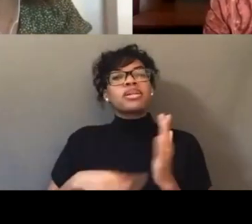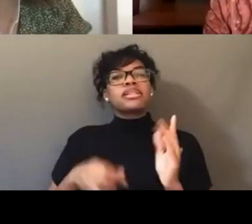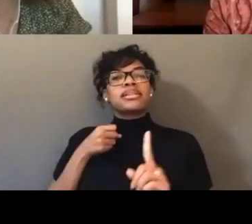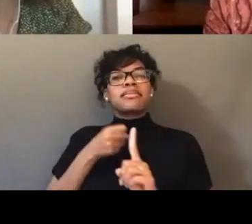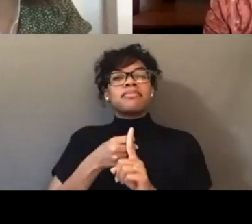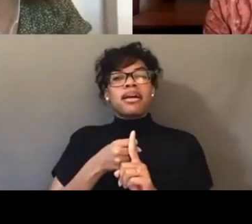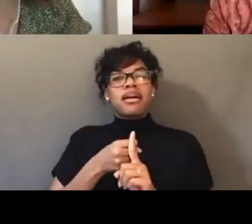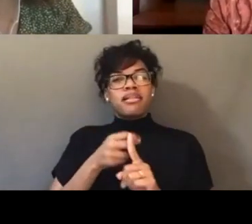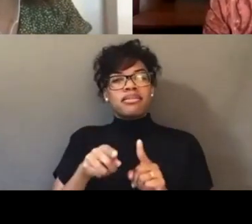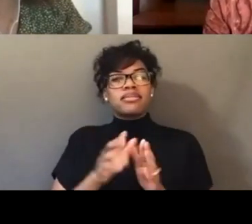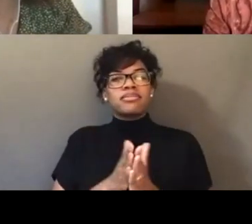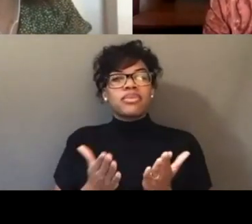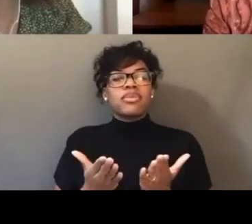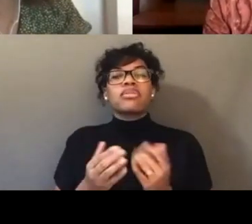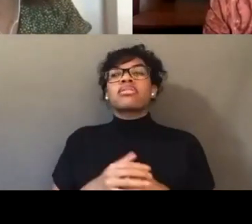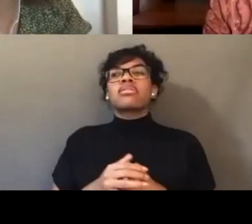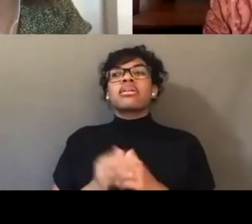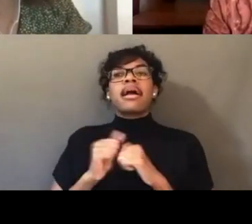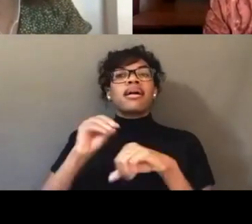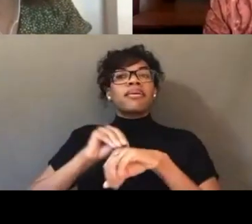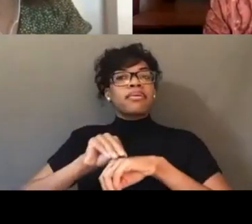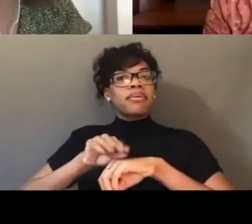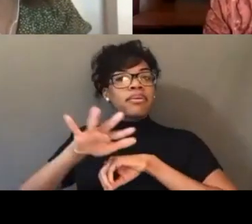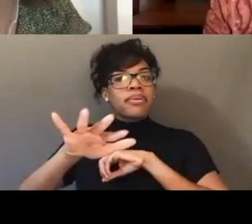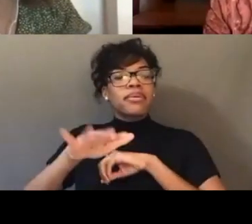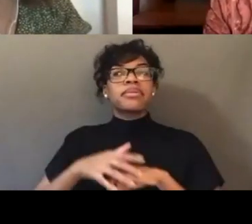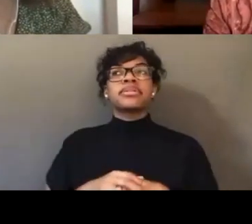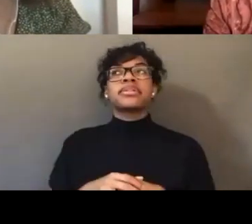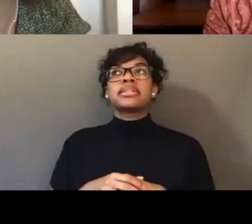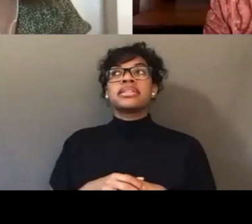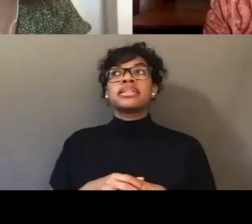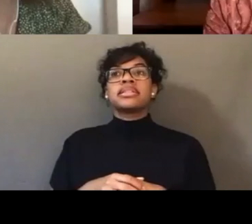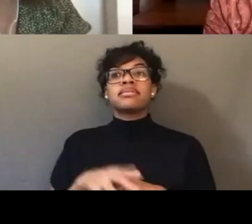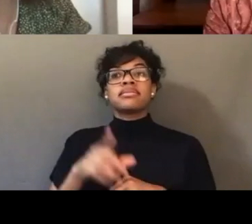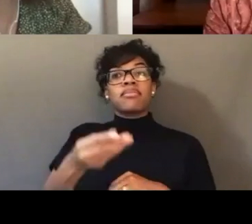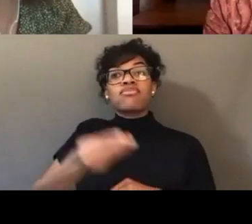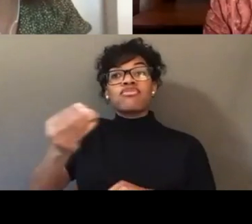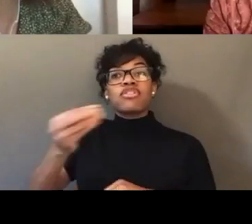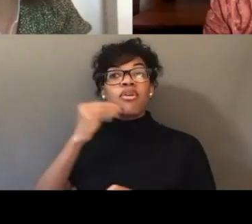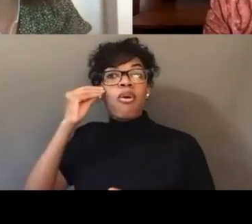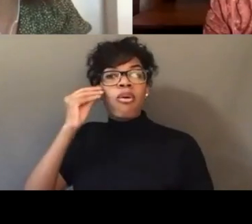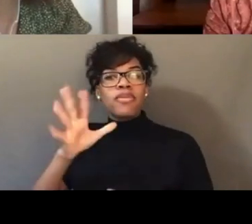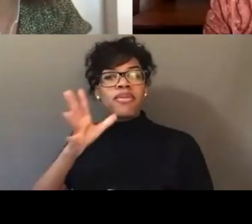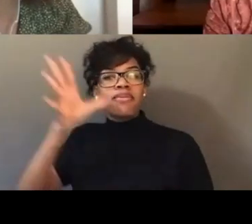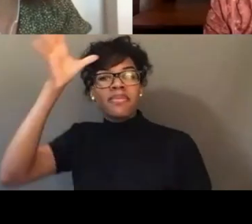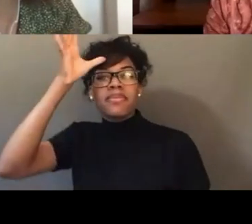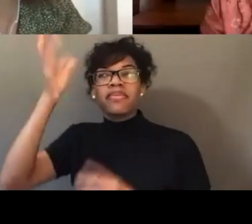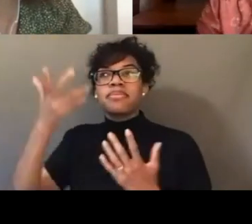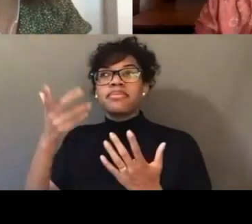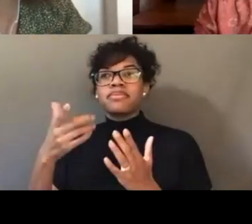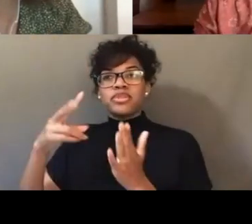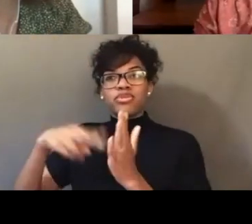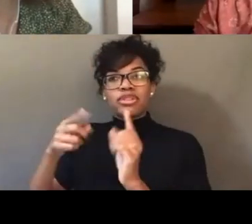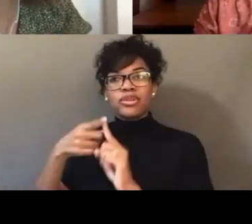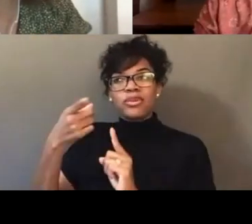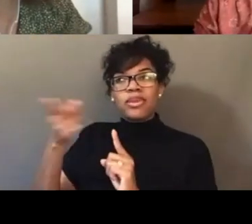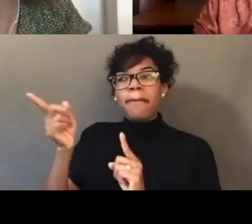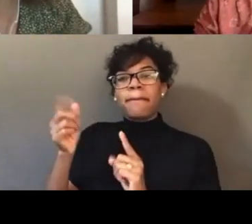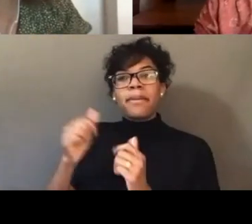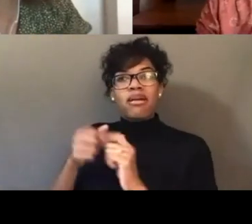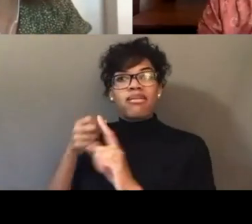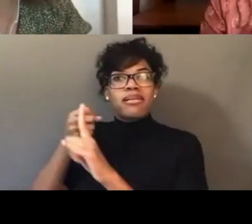What will the impact be on the lesson in general? What wisdom can I impart during a school